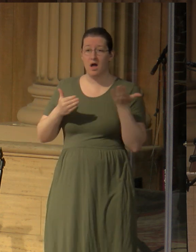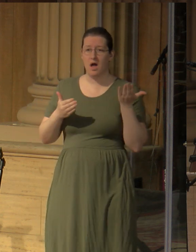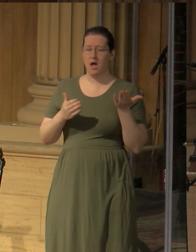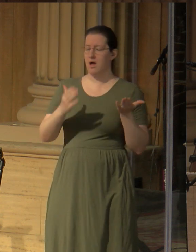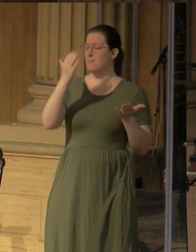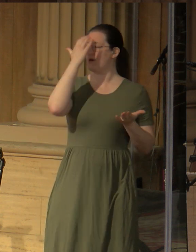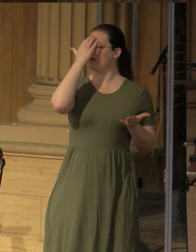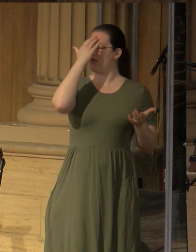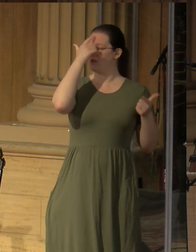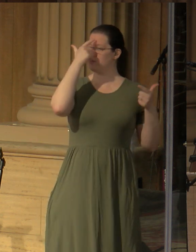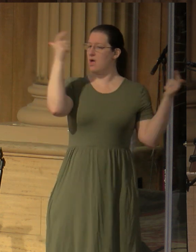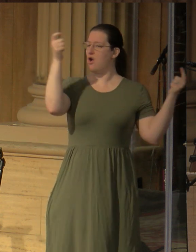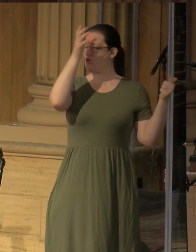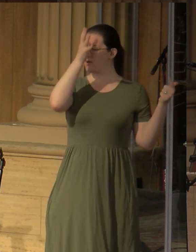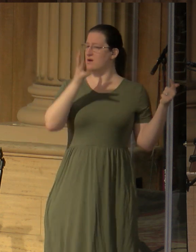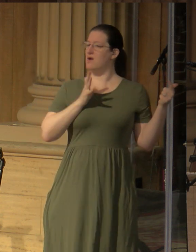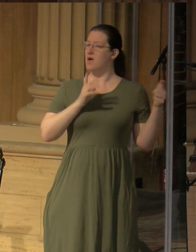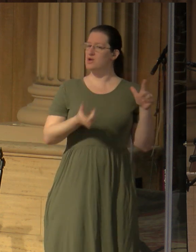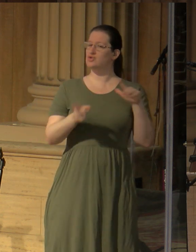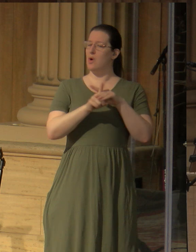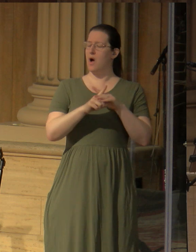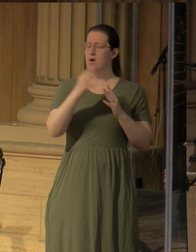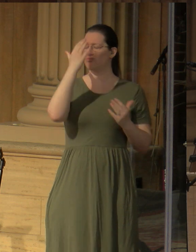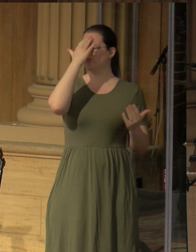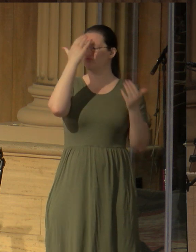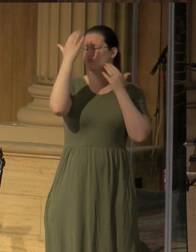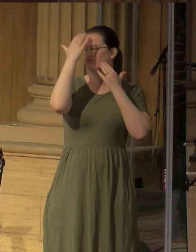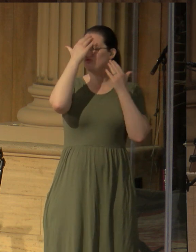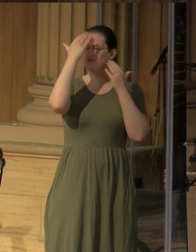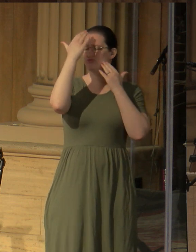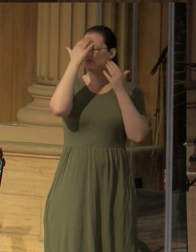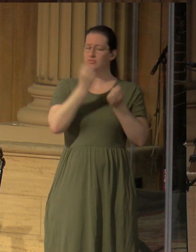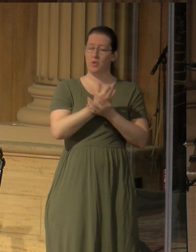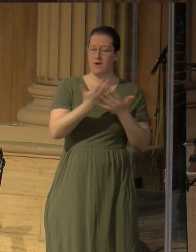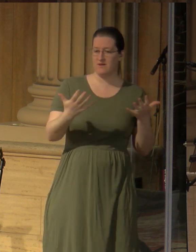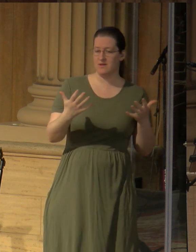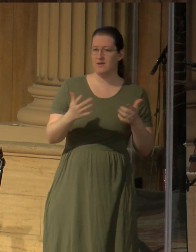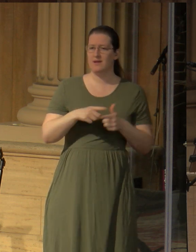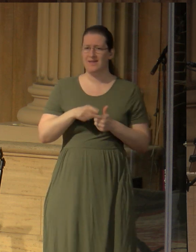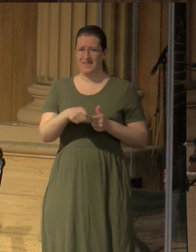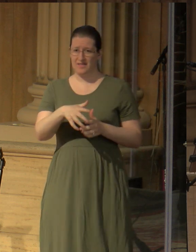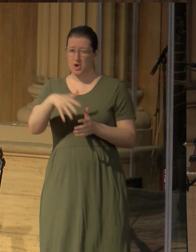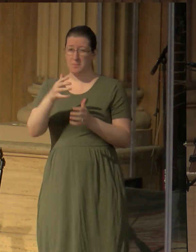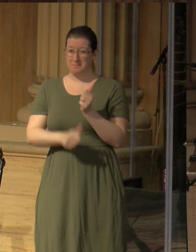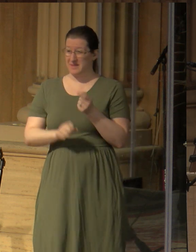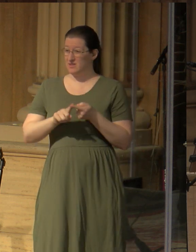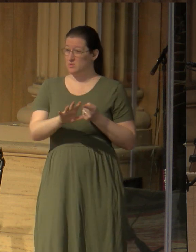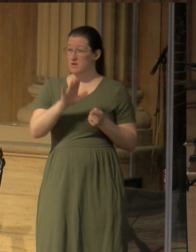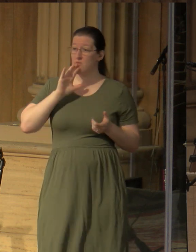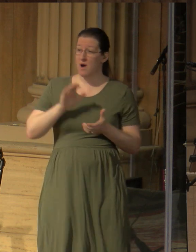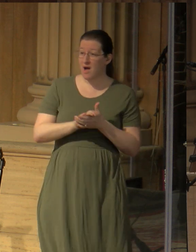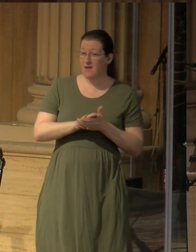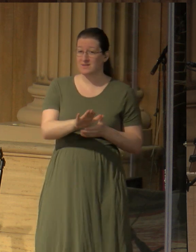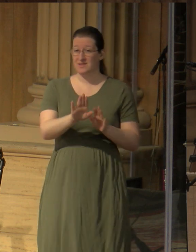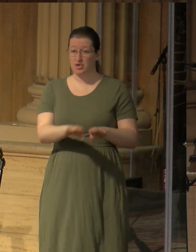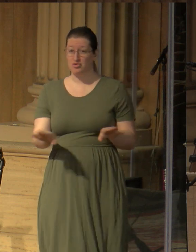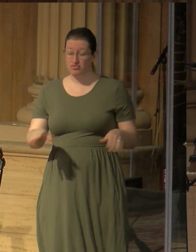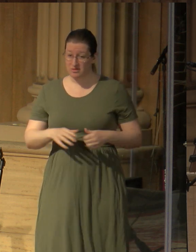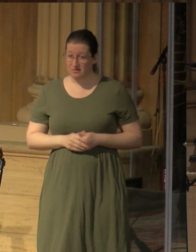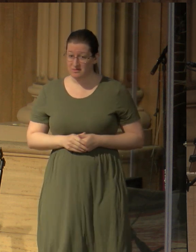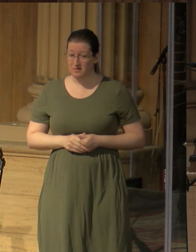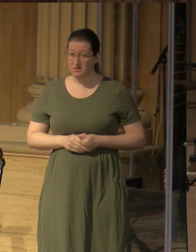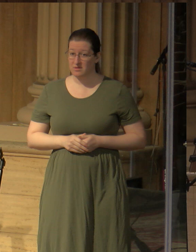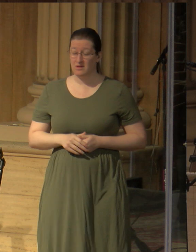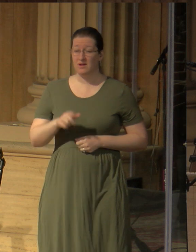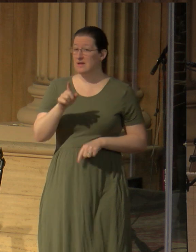yet arrogant guys who come along with a head full of knowledge, but then are cruel to their wives and their kids. They